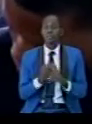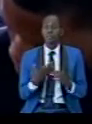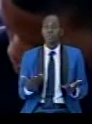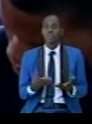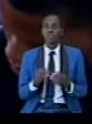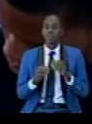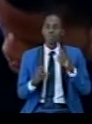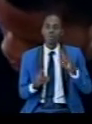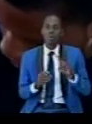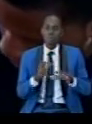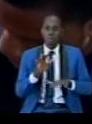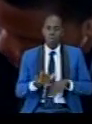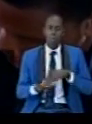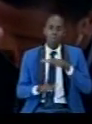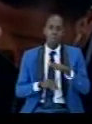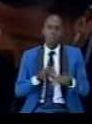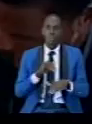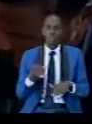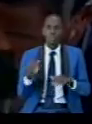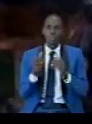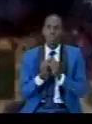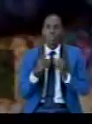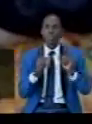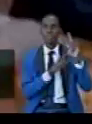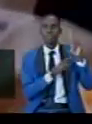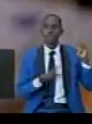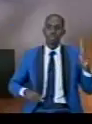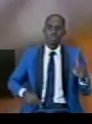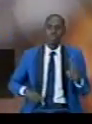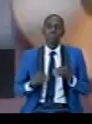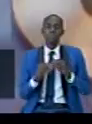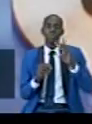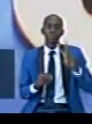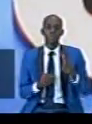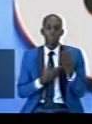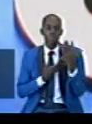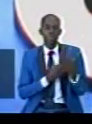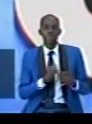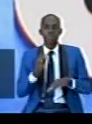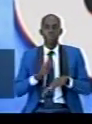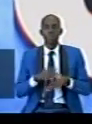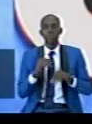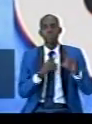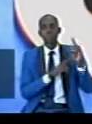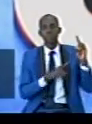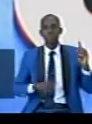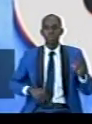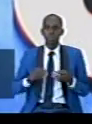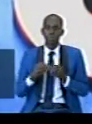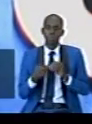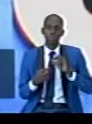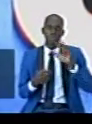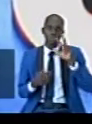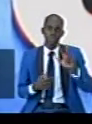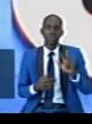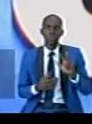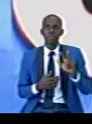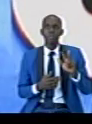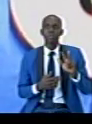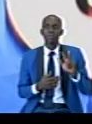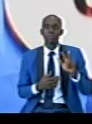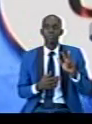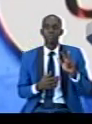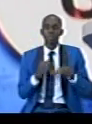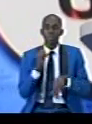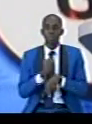the Lord. Number two, waiting on the Lord. Number three, working for the Lord.